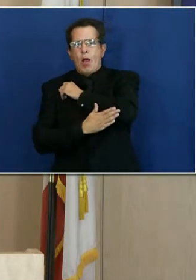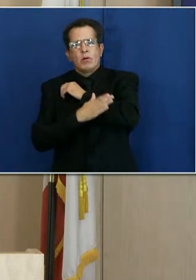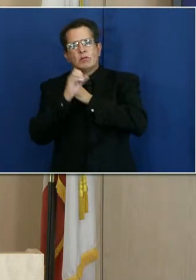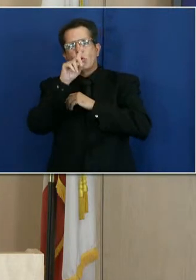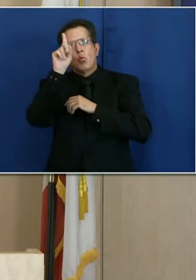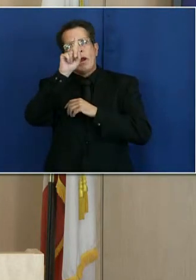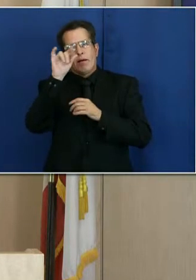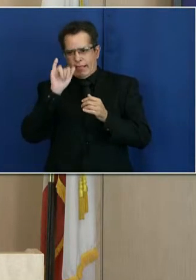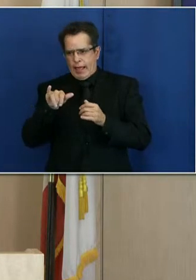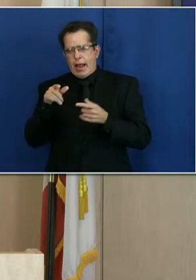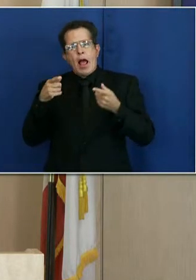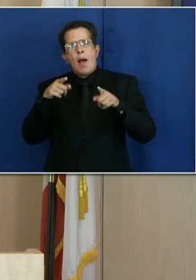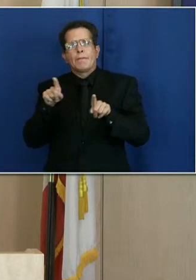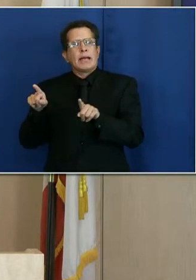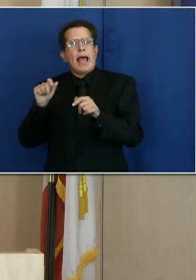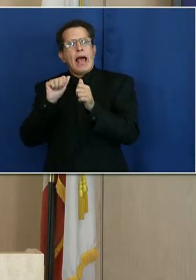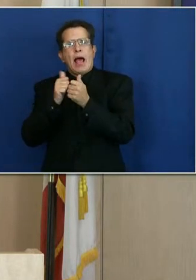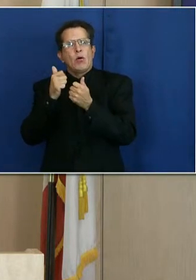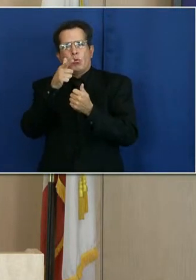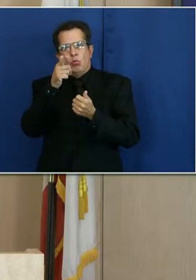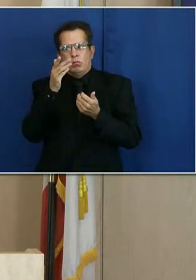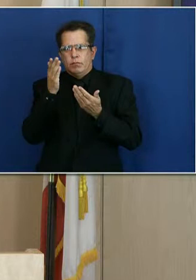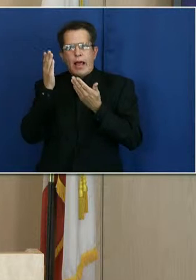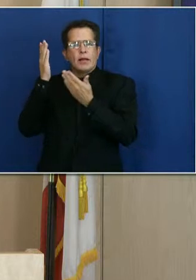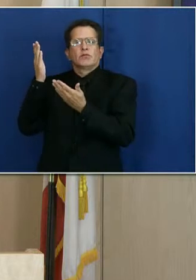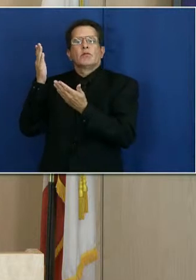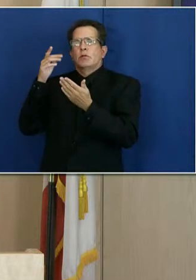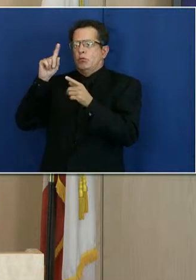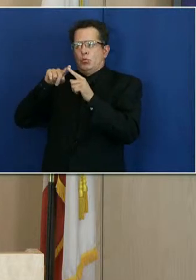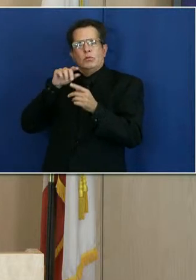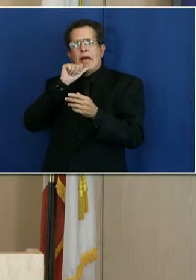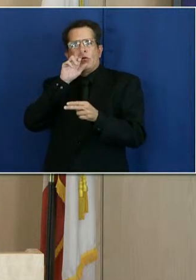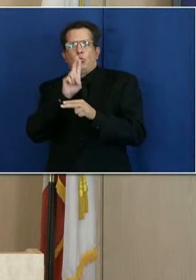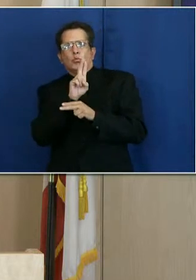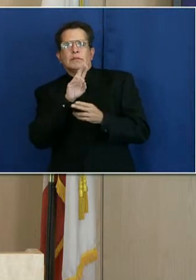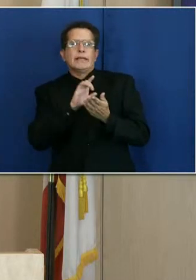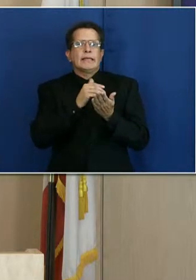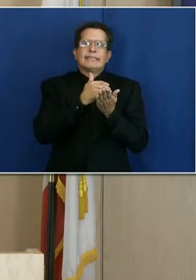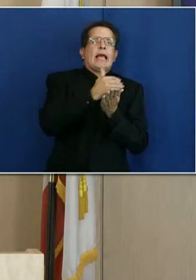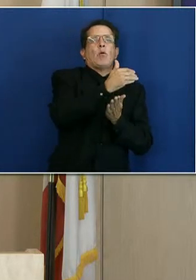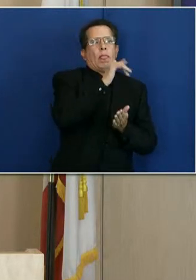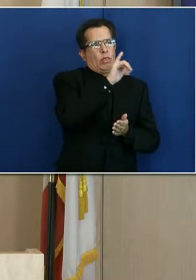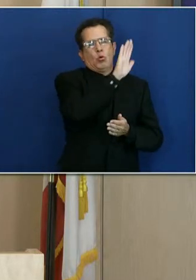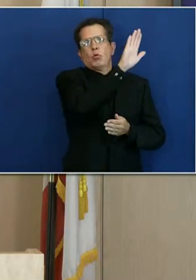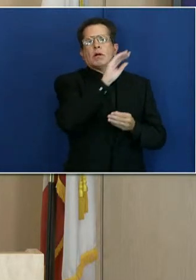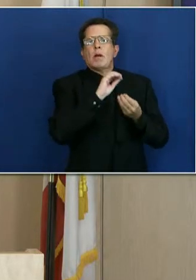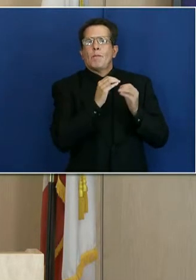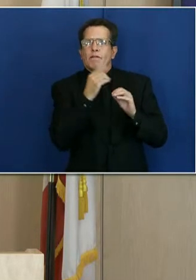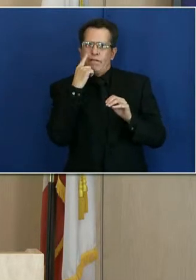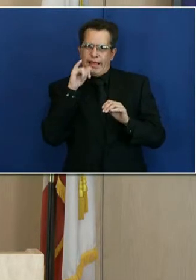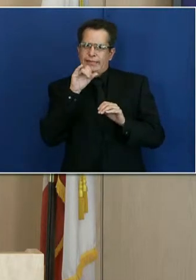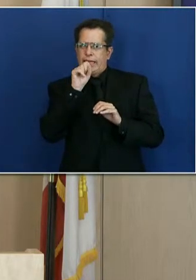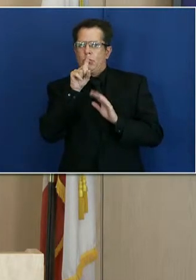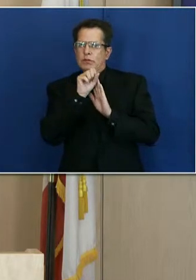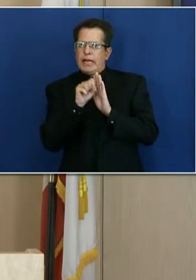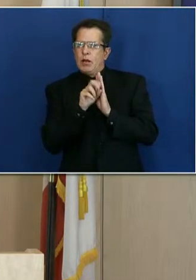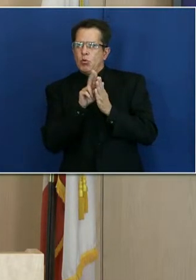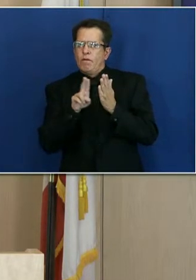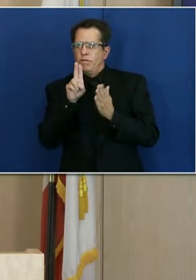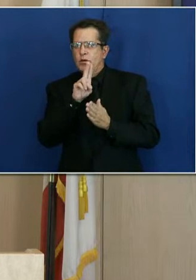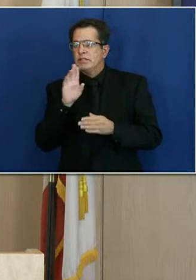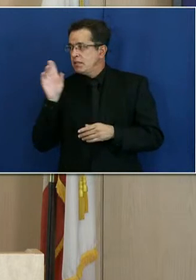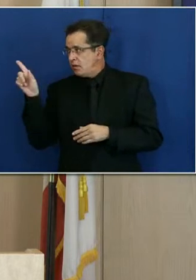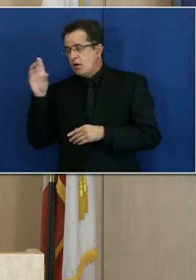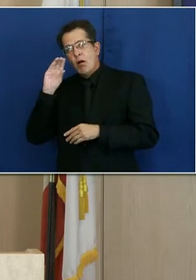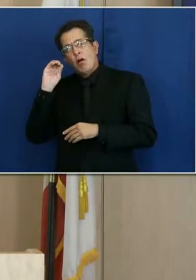off-campus cases from, and how do you square still asking those to be discounted? Well, I think the answer is the cases